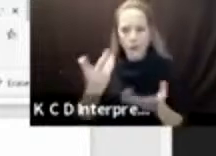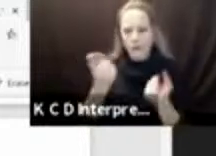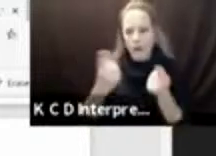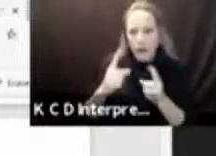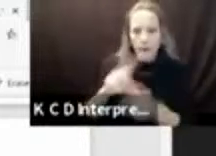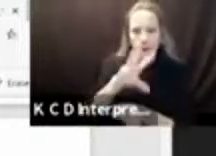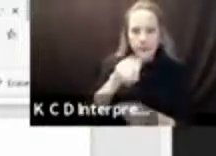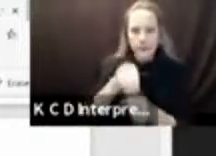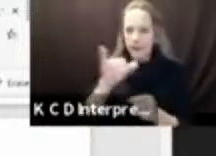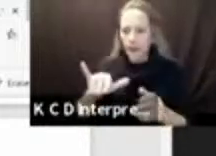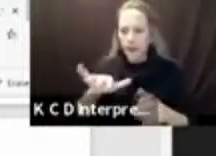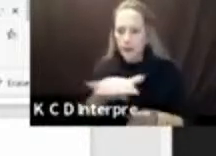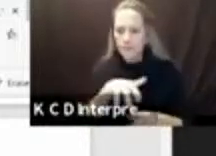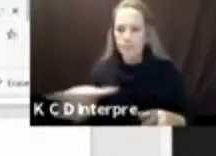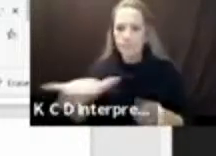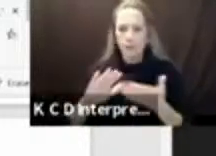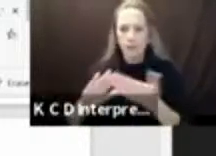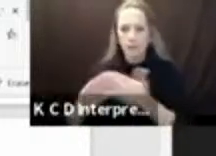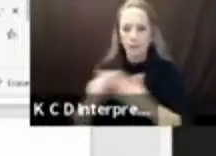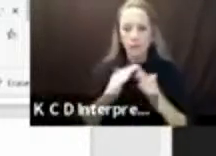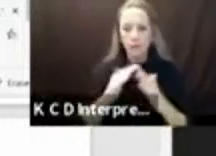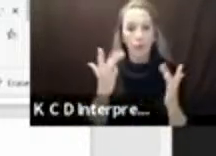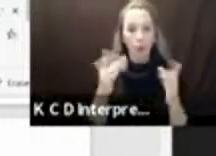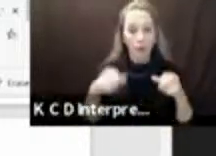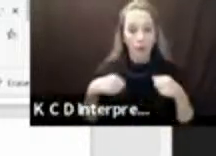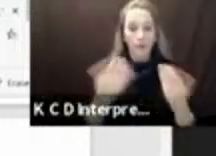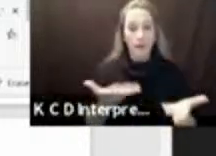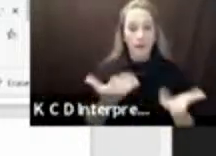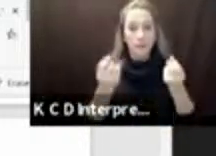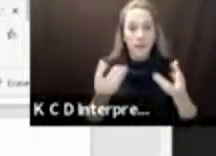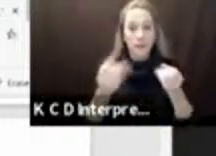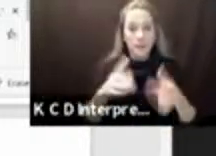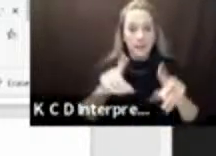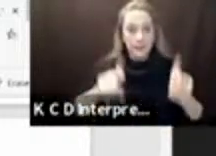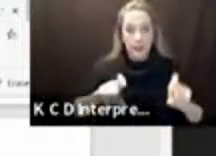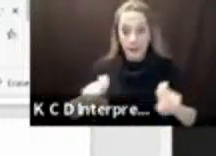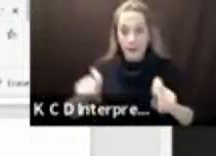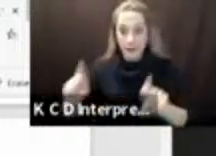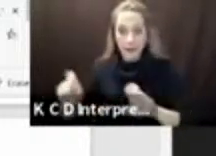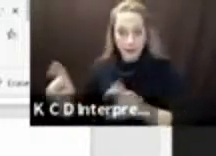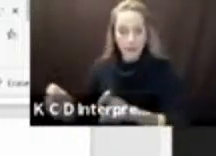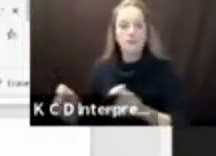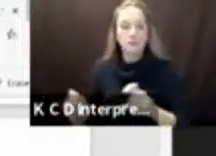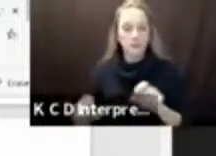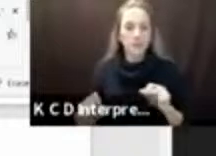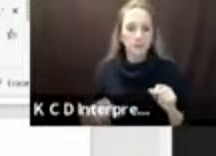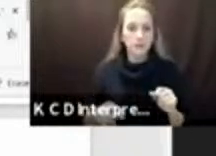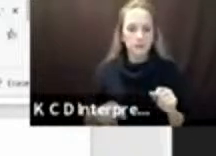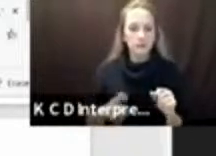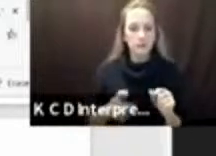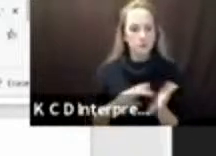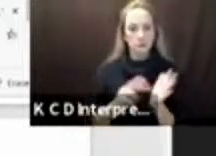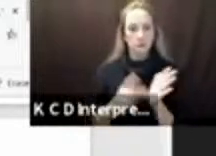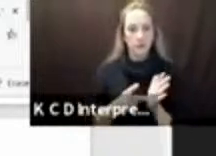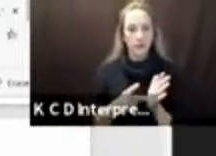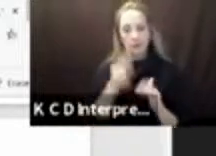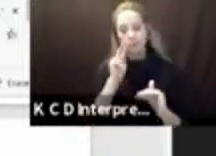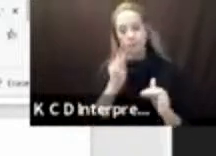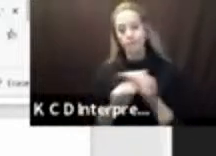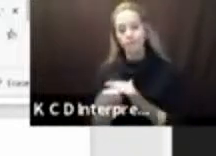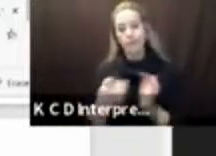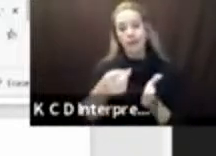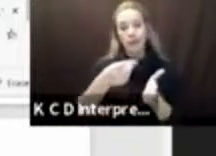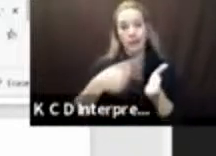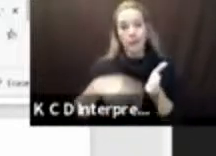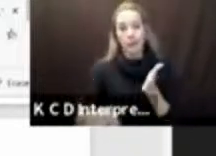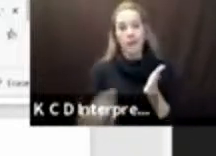you're, you know, when you're testing so much that you can get this down, you have a real good handle on it. So the ability to predict what next week's going to look